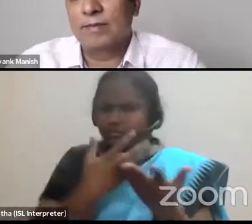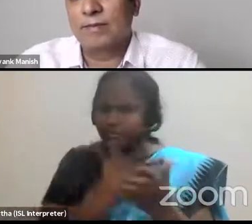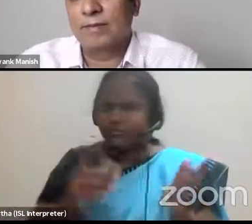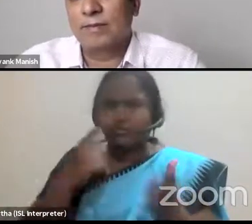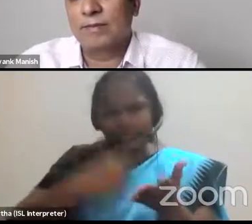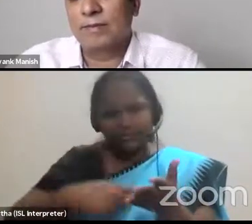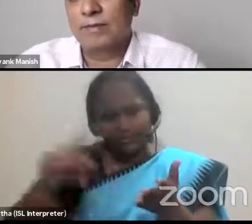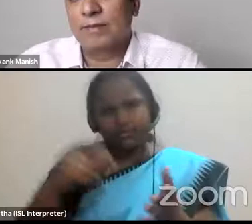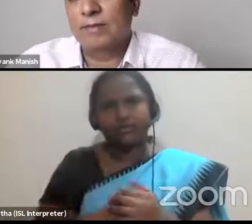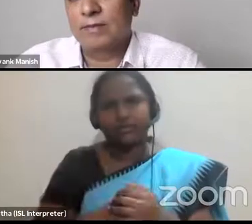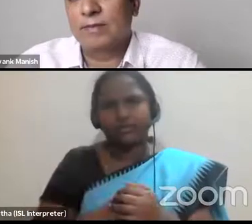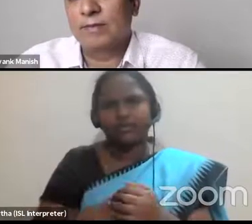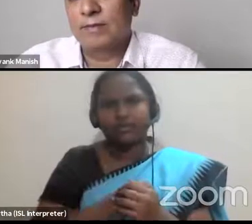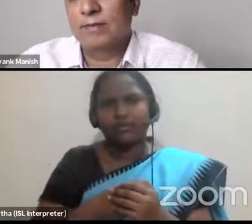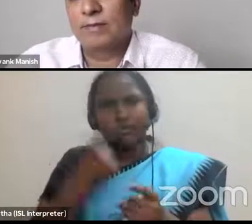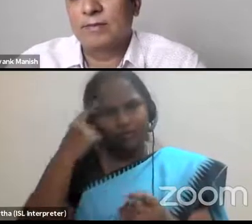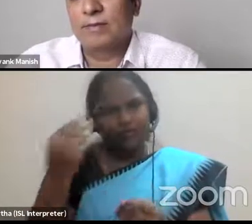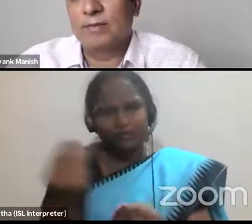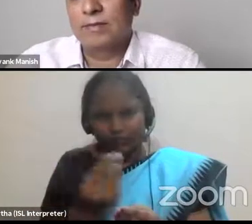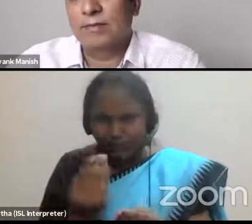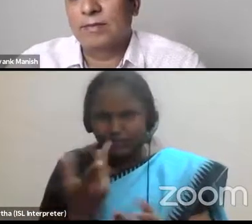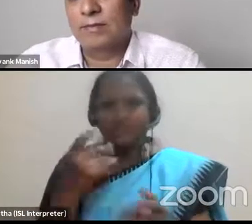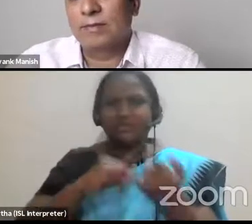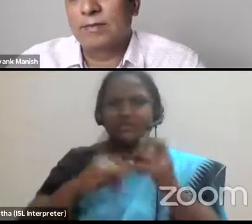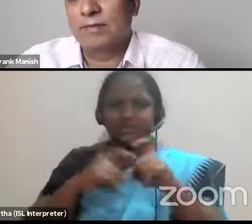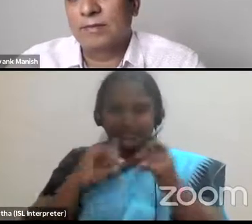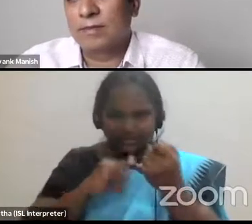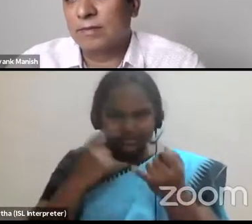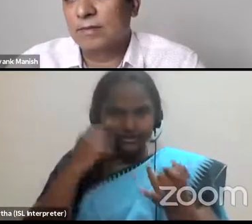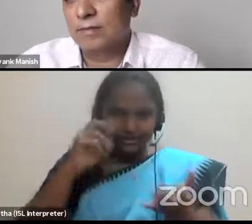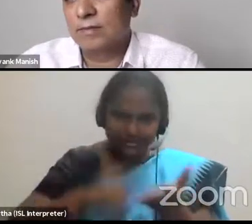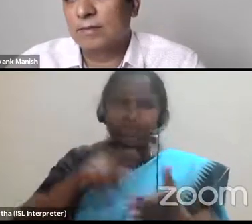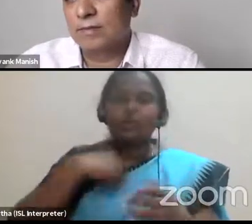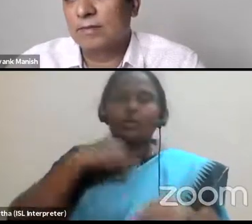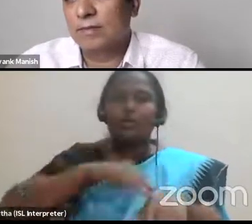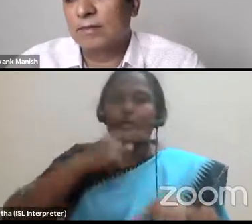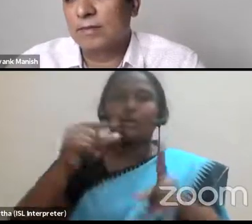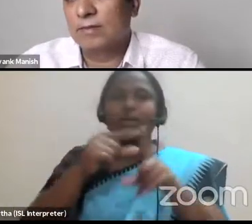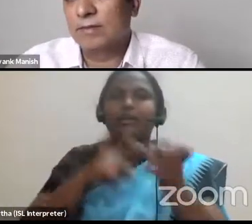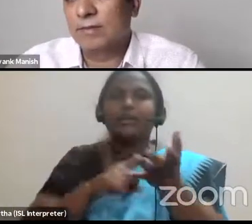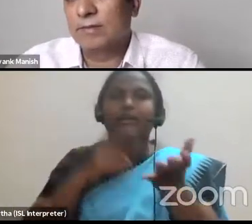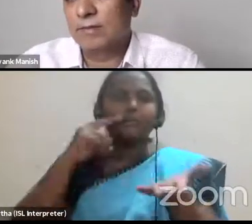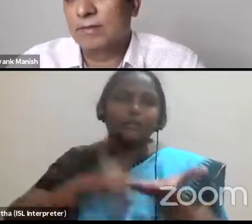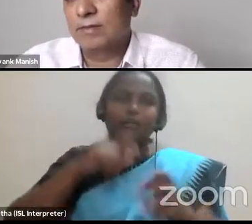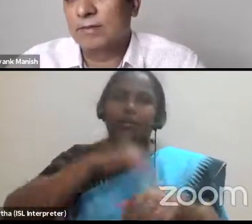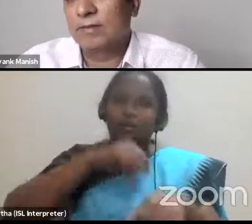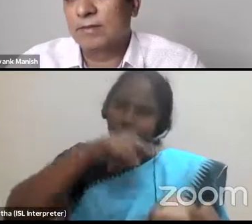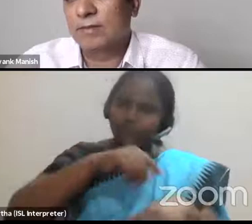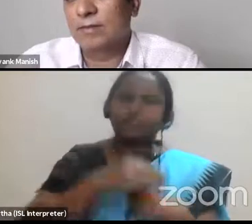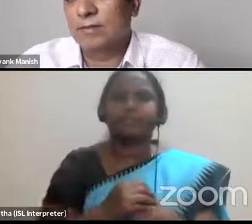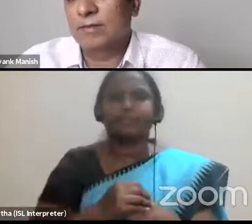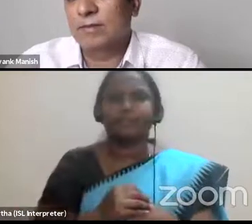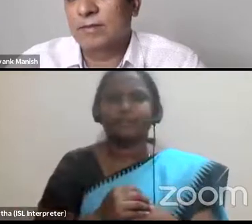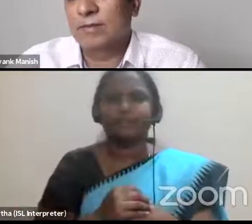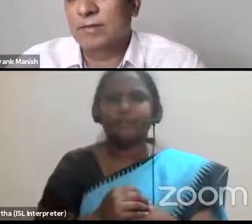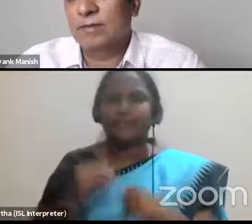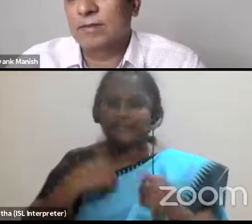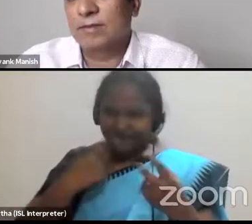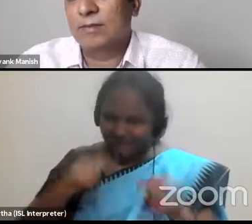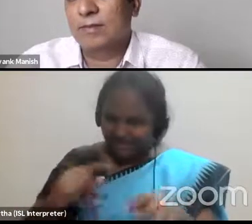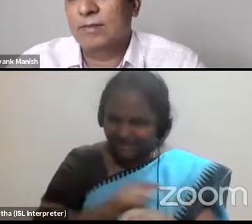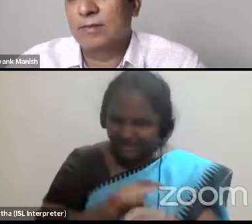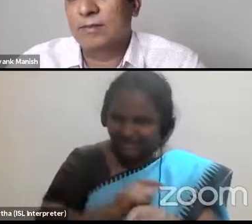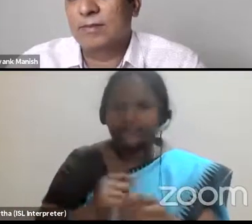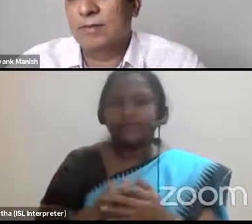for some, few such sections. So we call them intents in a conversational AI community. So we train